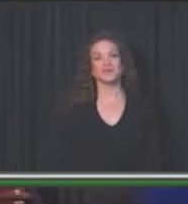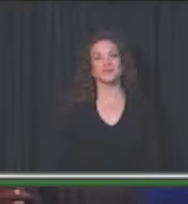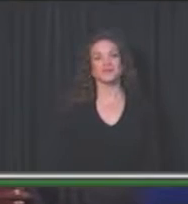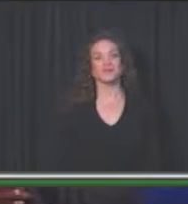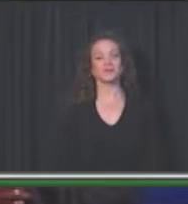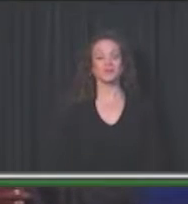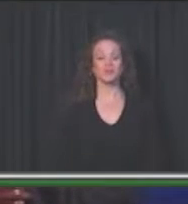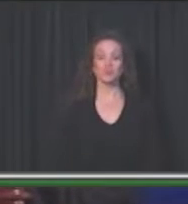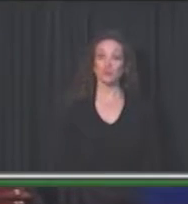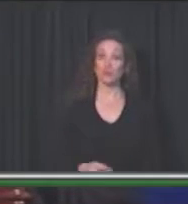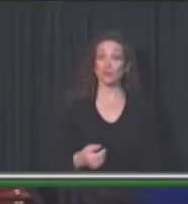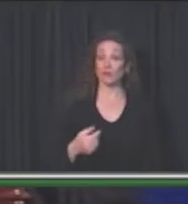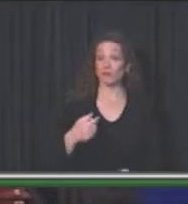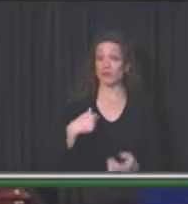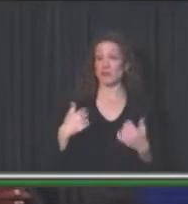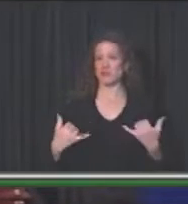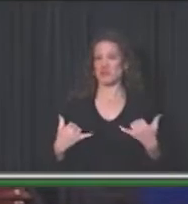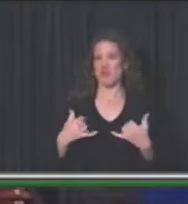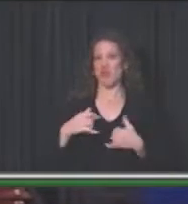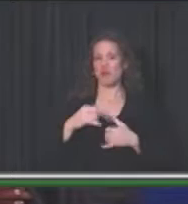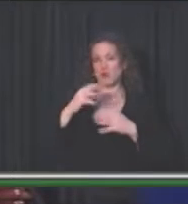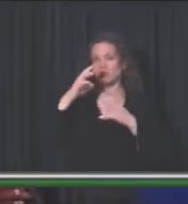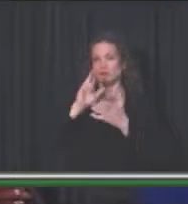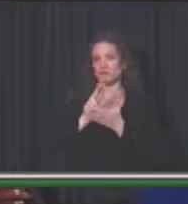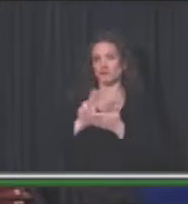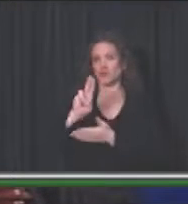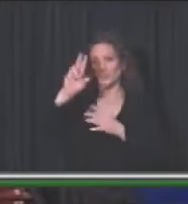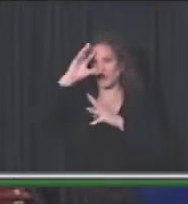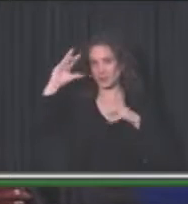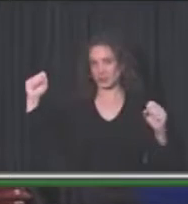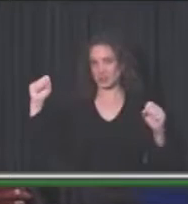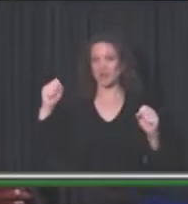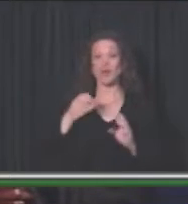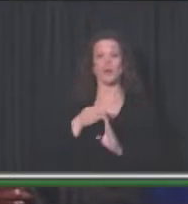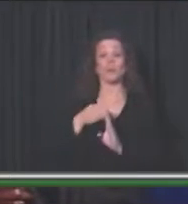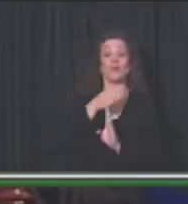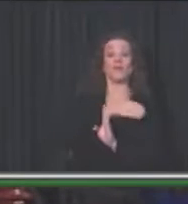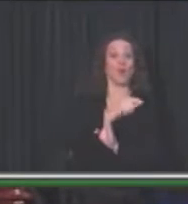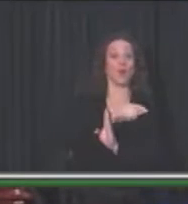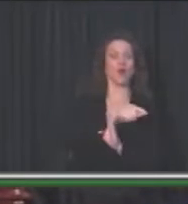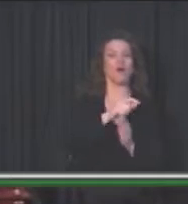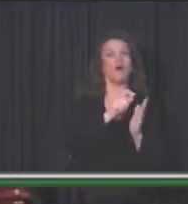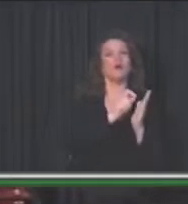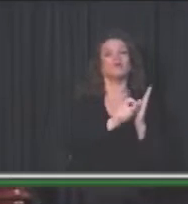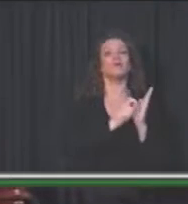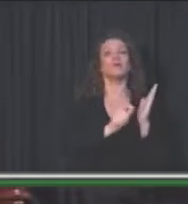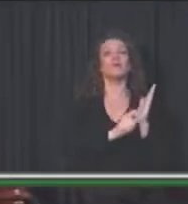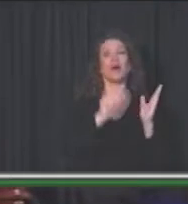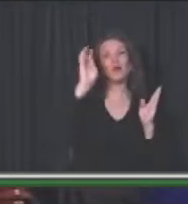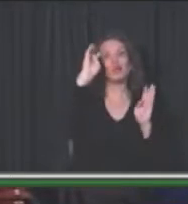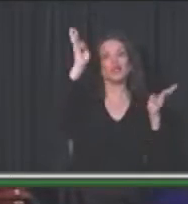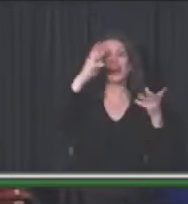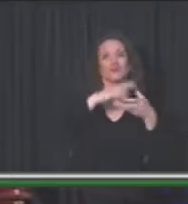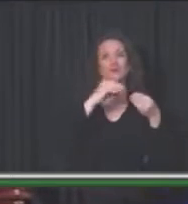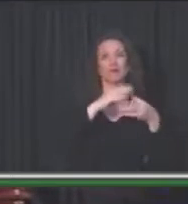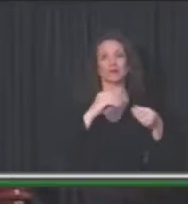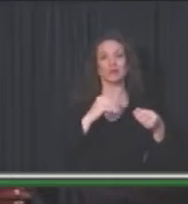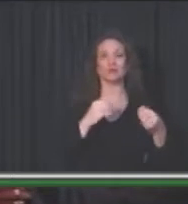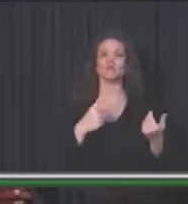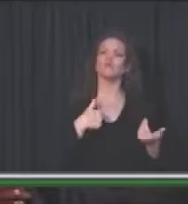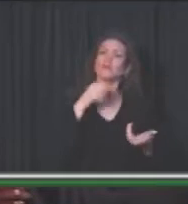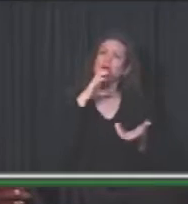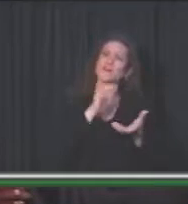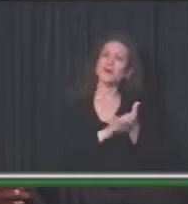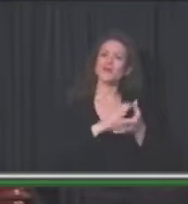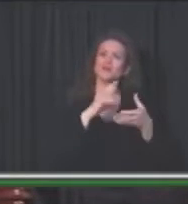Before becoming a president, I was a creative writer. I believe in stories. I believe stories tell the